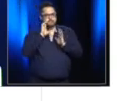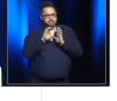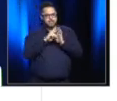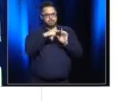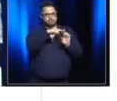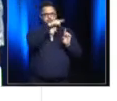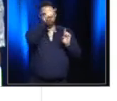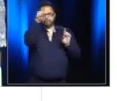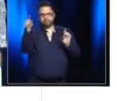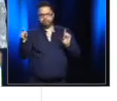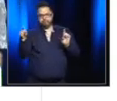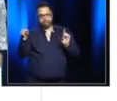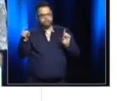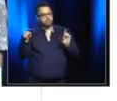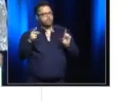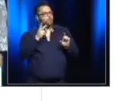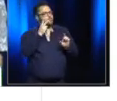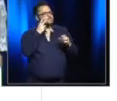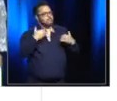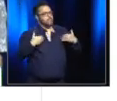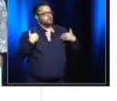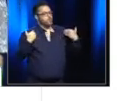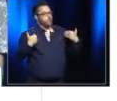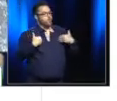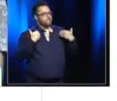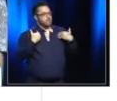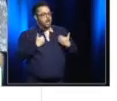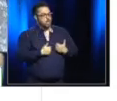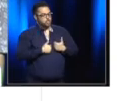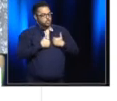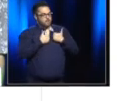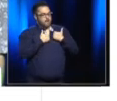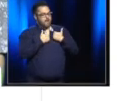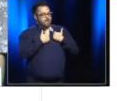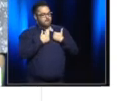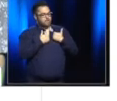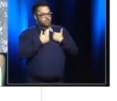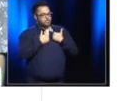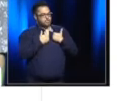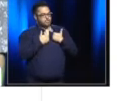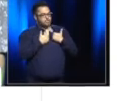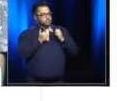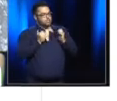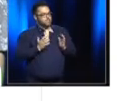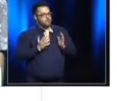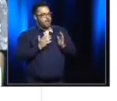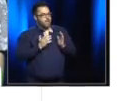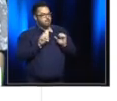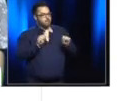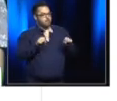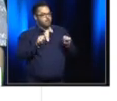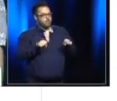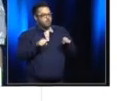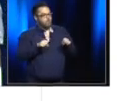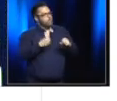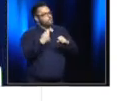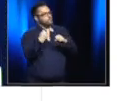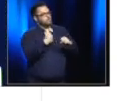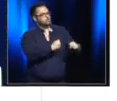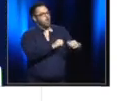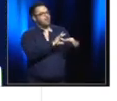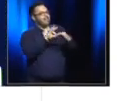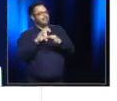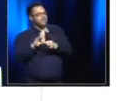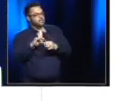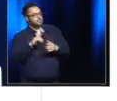that juvenile survival, so that's first-year survival on the y-axis, juvenile survival is strongly linked to